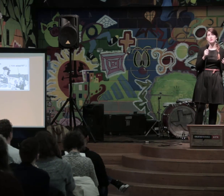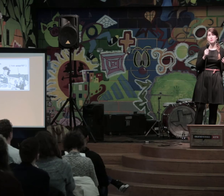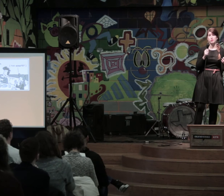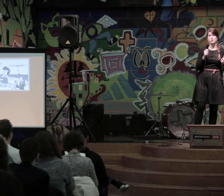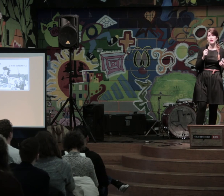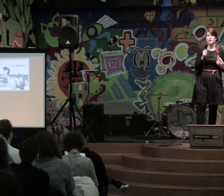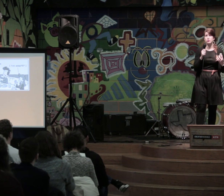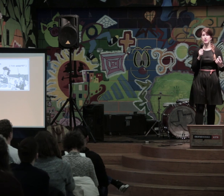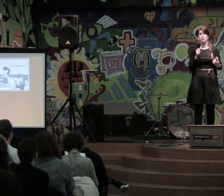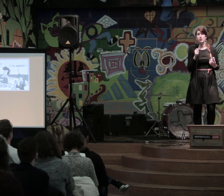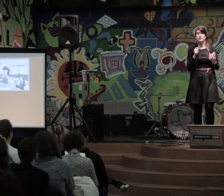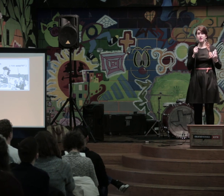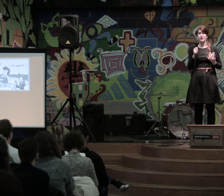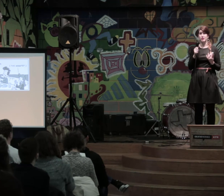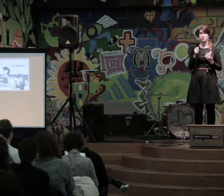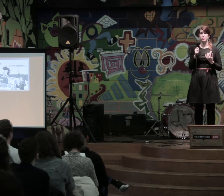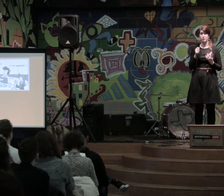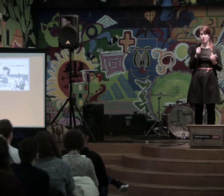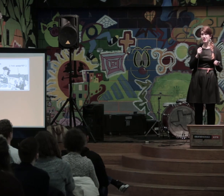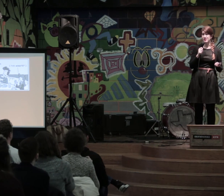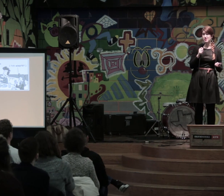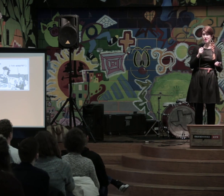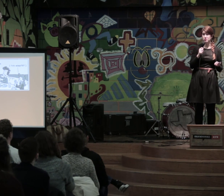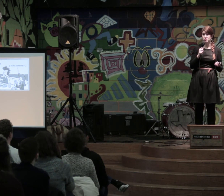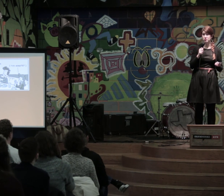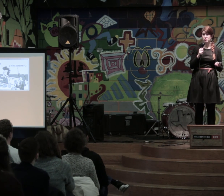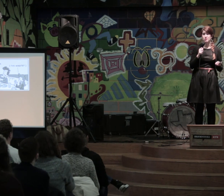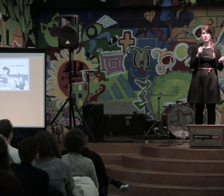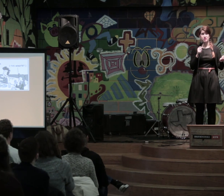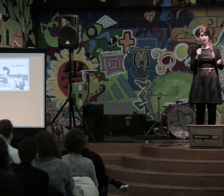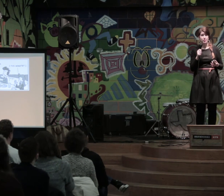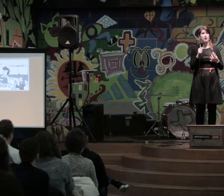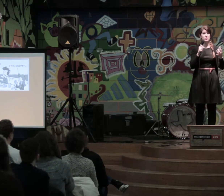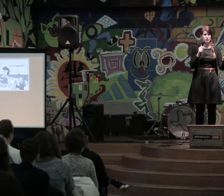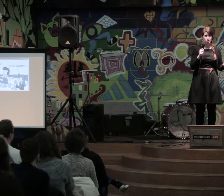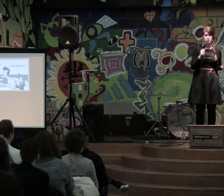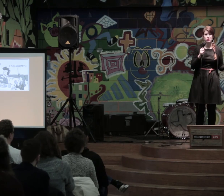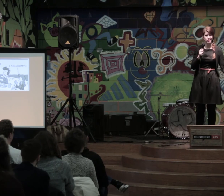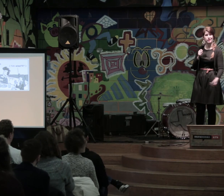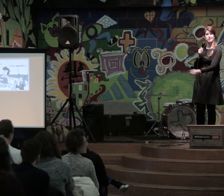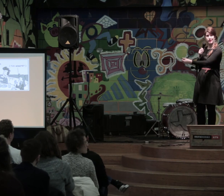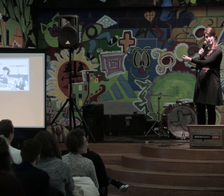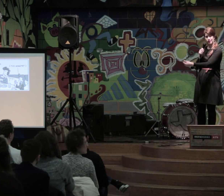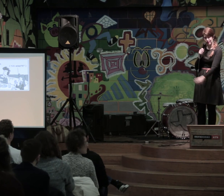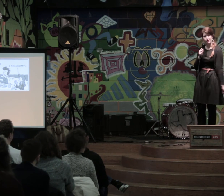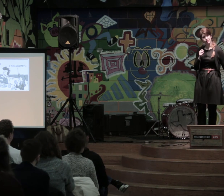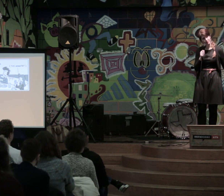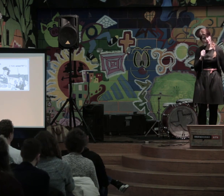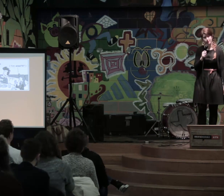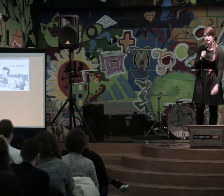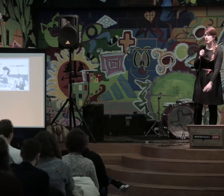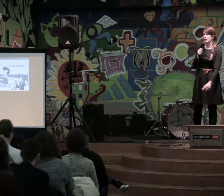y'all's first exposure to sign language or deaf community is via an interpreter, probably at ACL or South by or some large-scale event like the